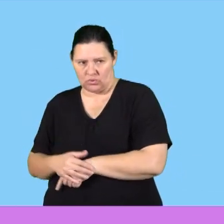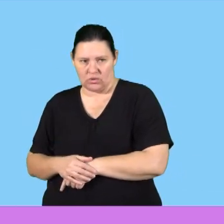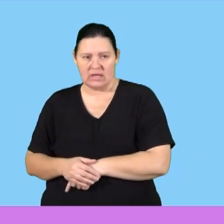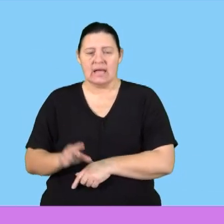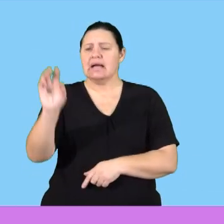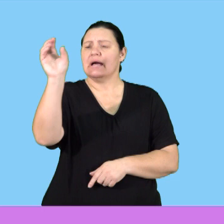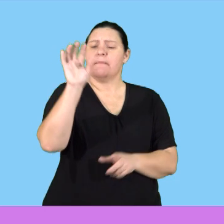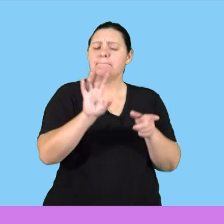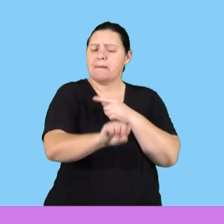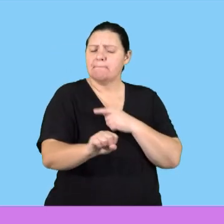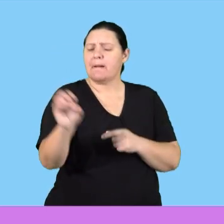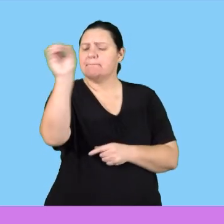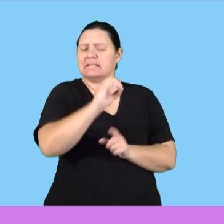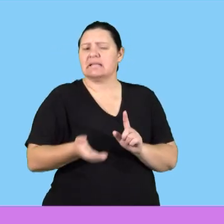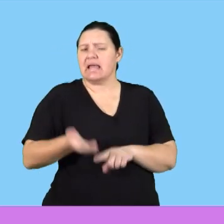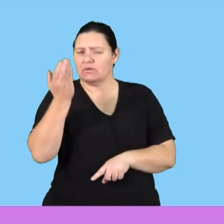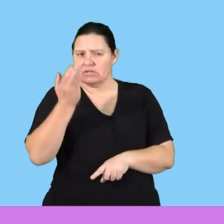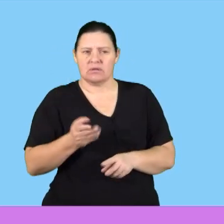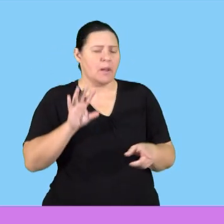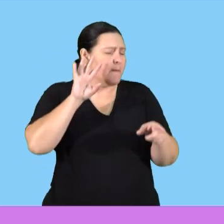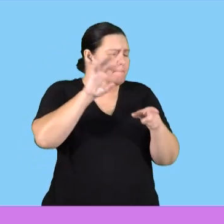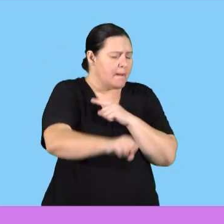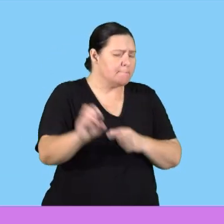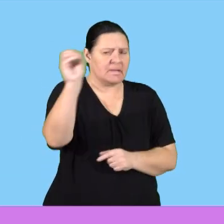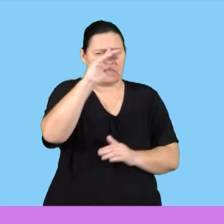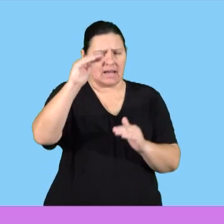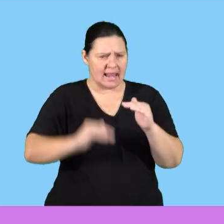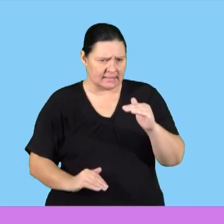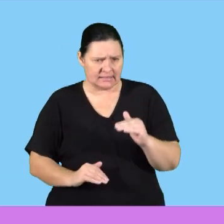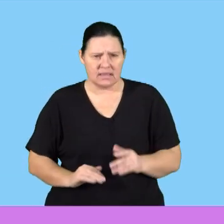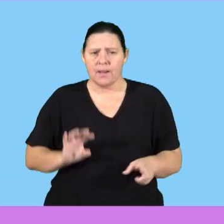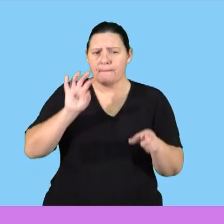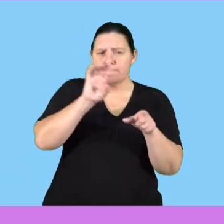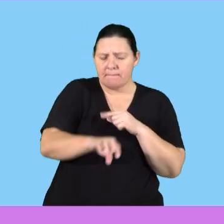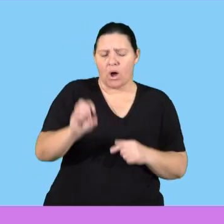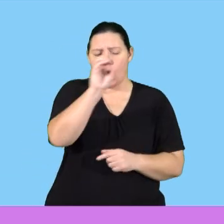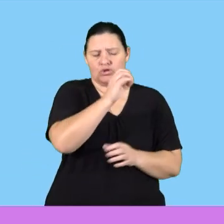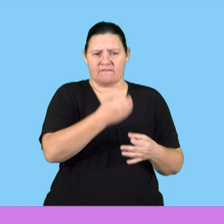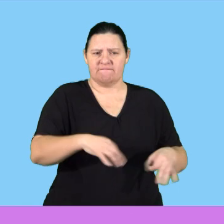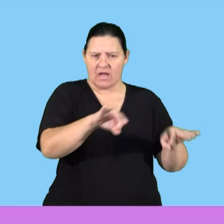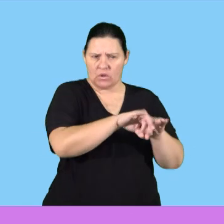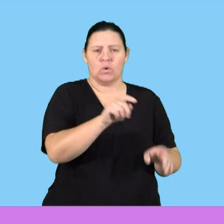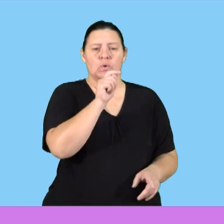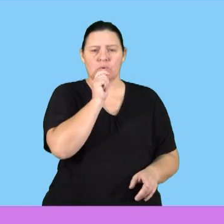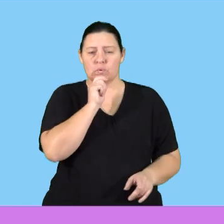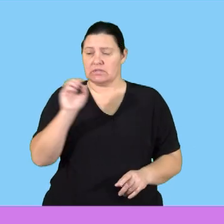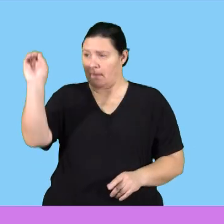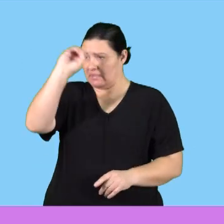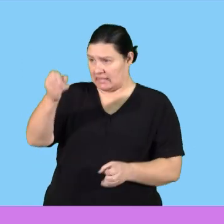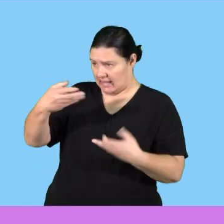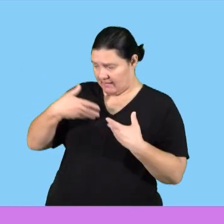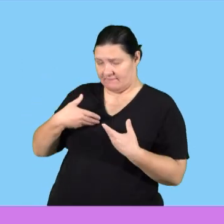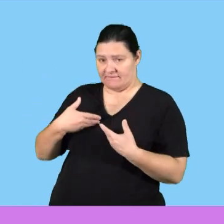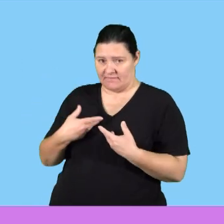the percentage increase, determine the percentage decrease, determine the original value using the